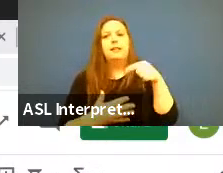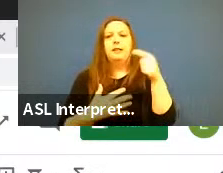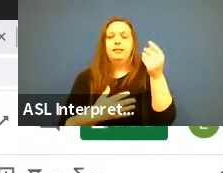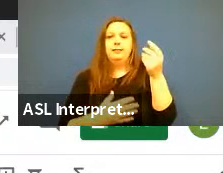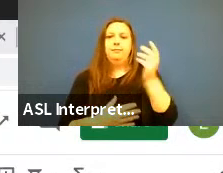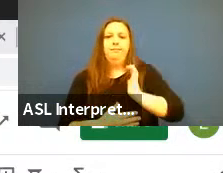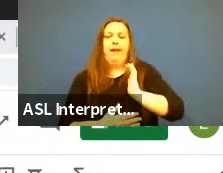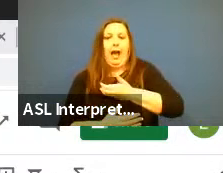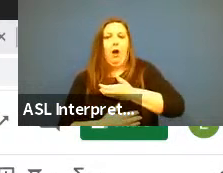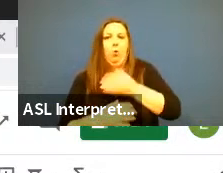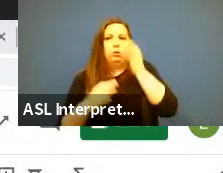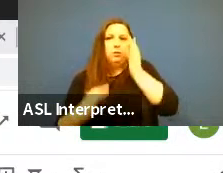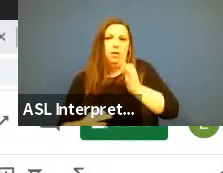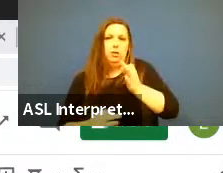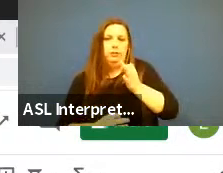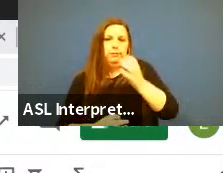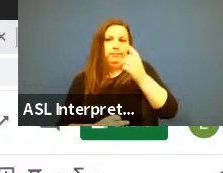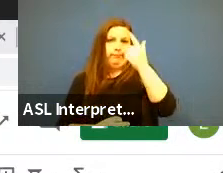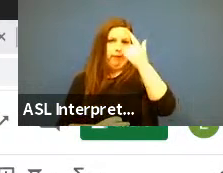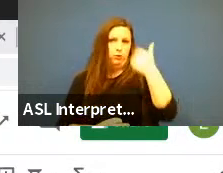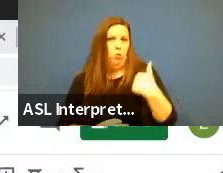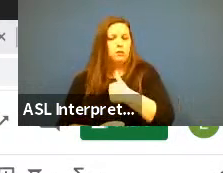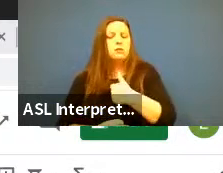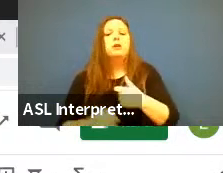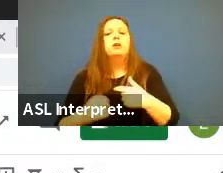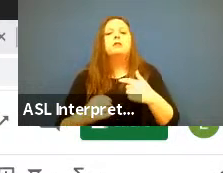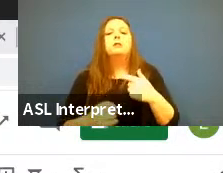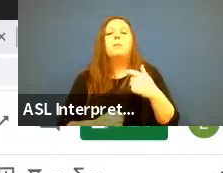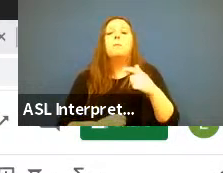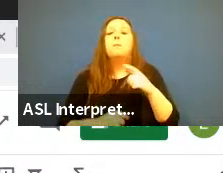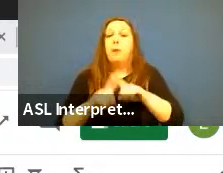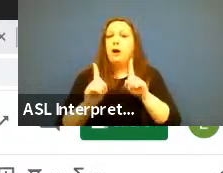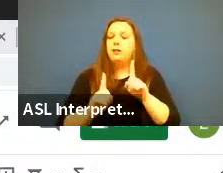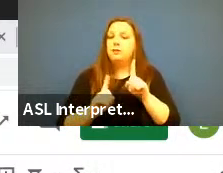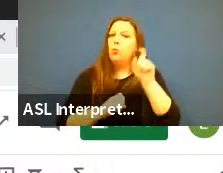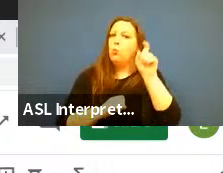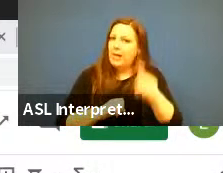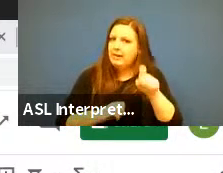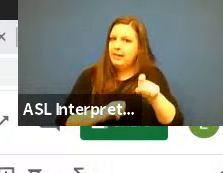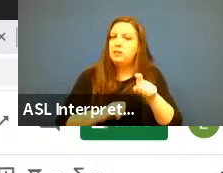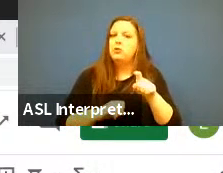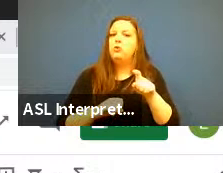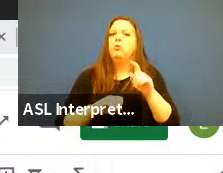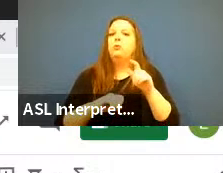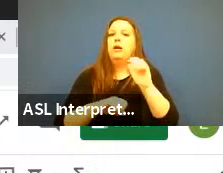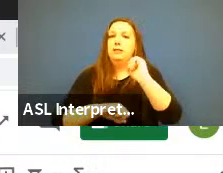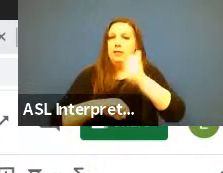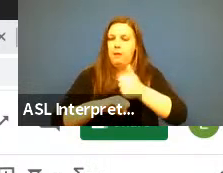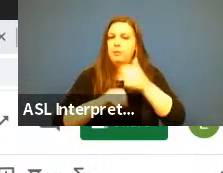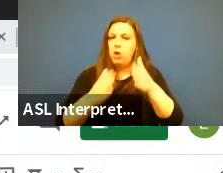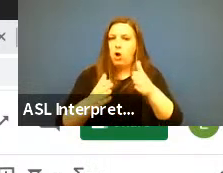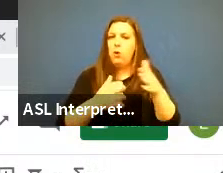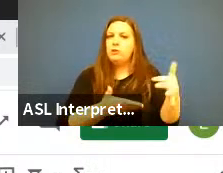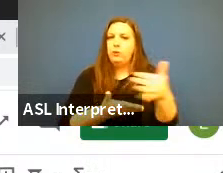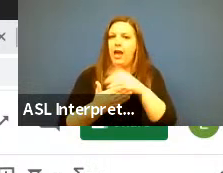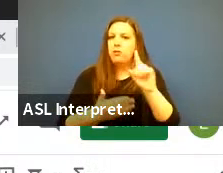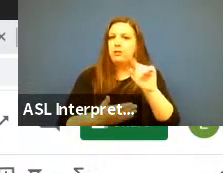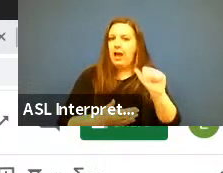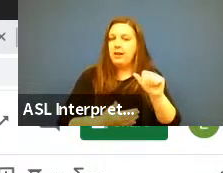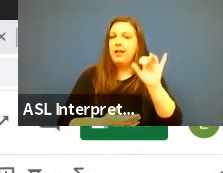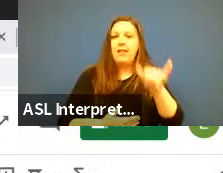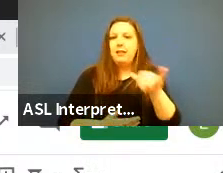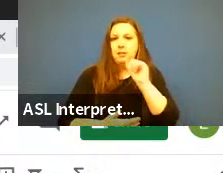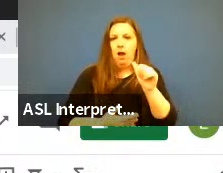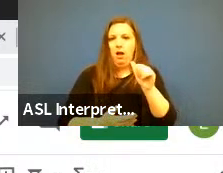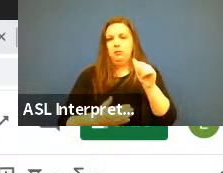That we have to establish a way to gather data, and to do that, that's not a choice. So that's not optional.